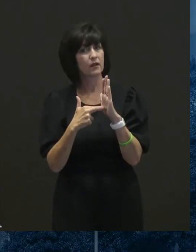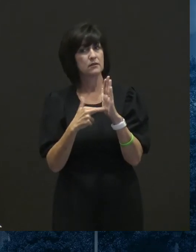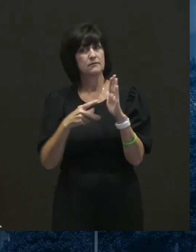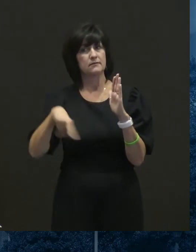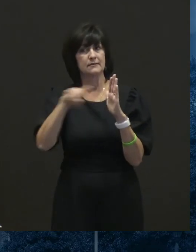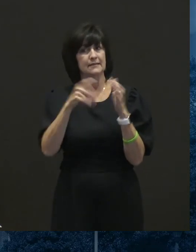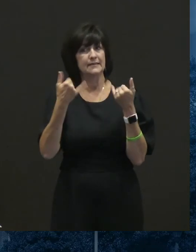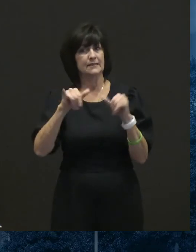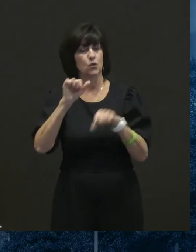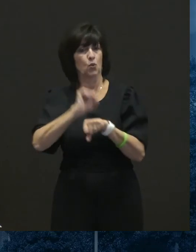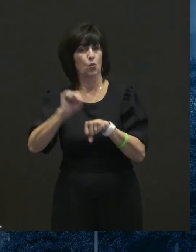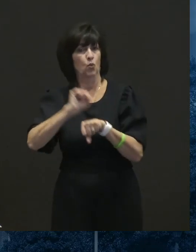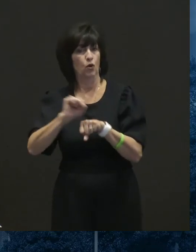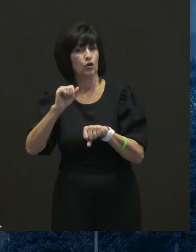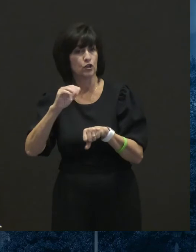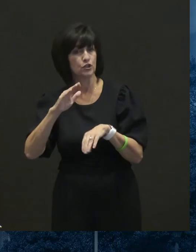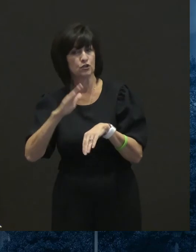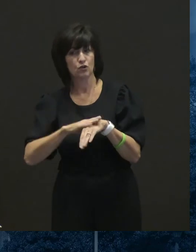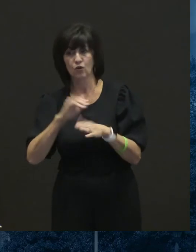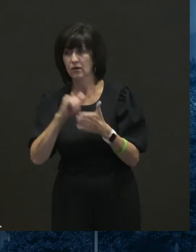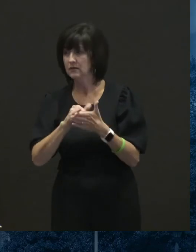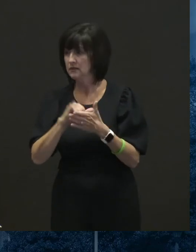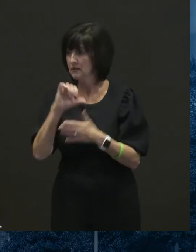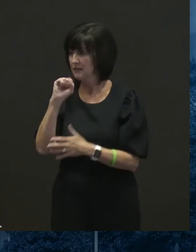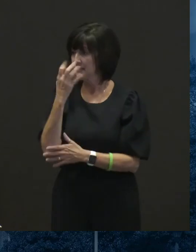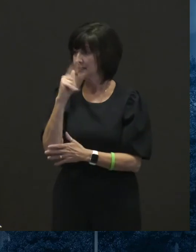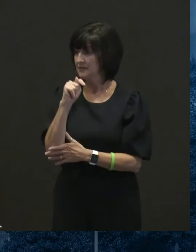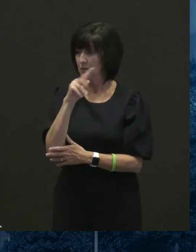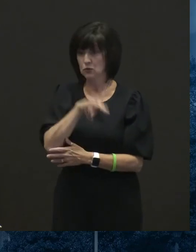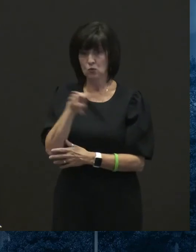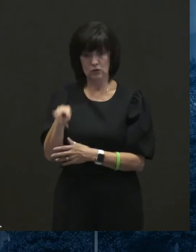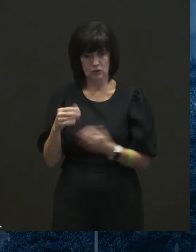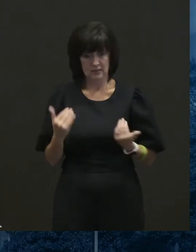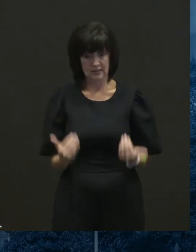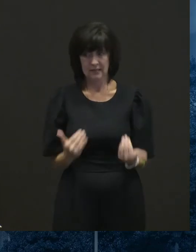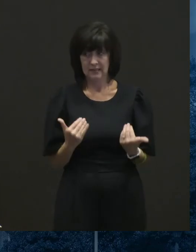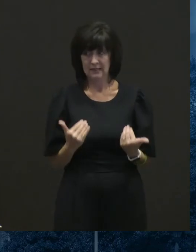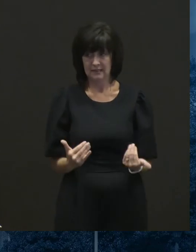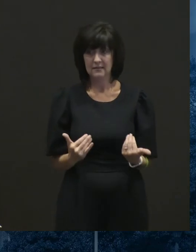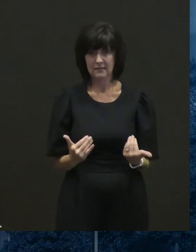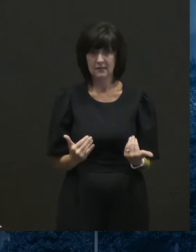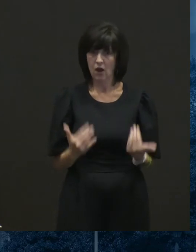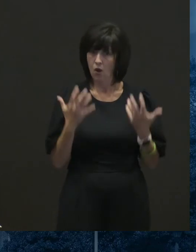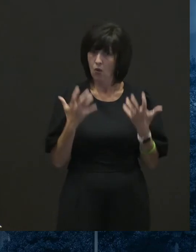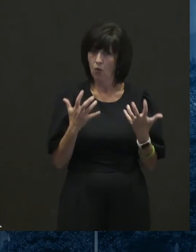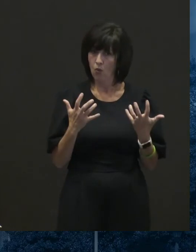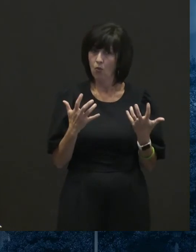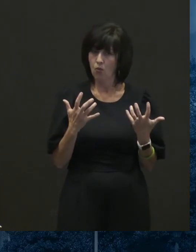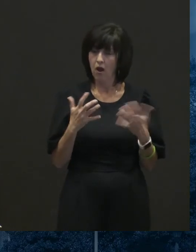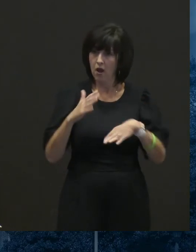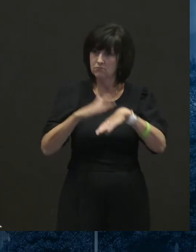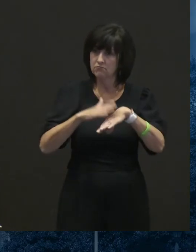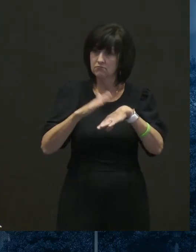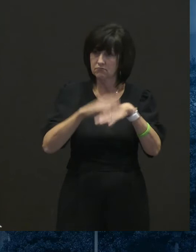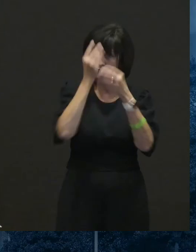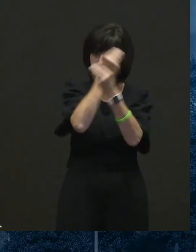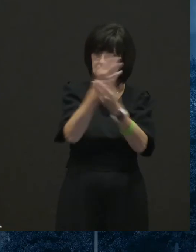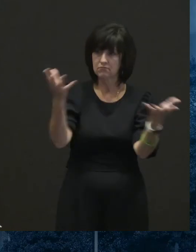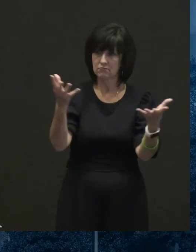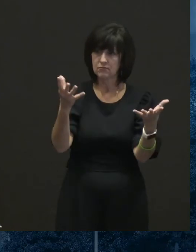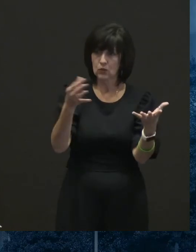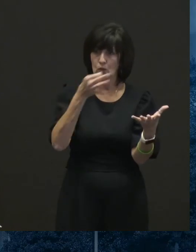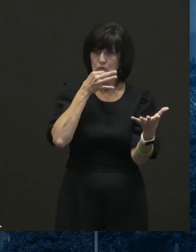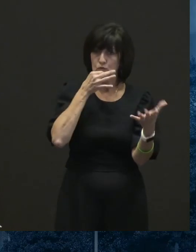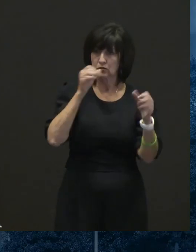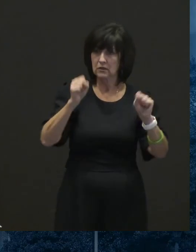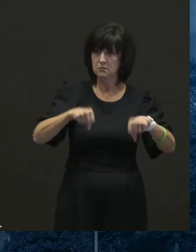it. What's the date? September 22nd. We want to get this out as soon as possible, but it's something